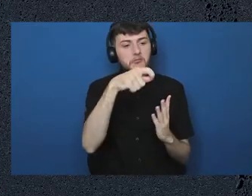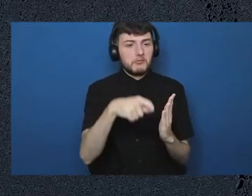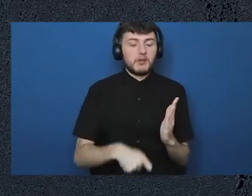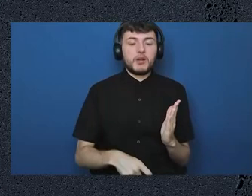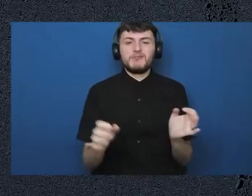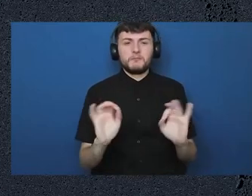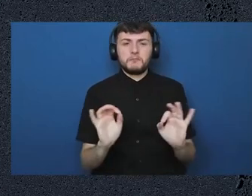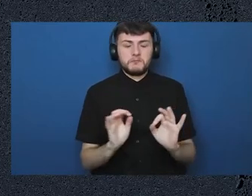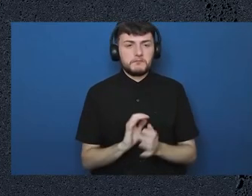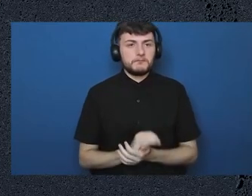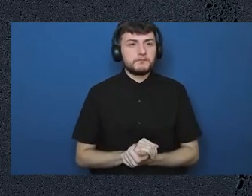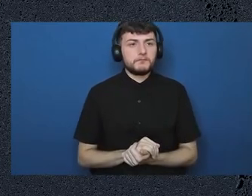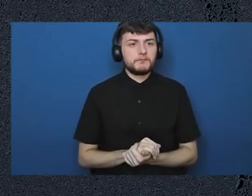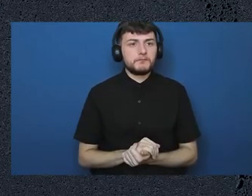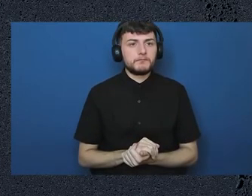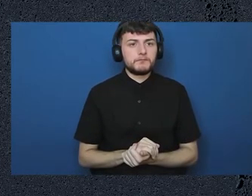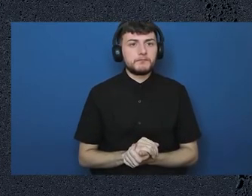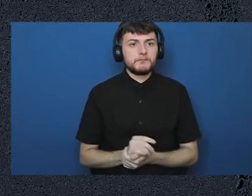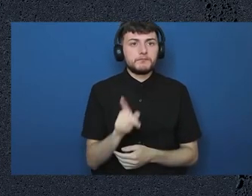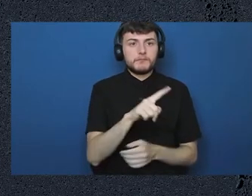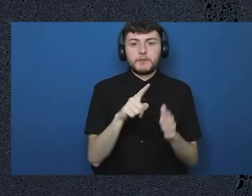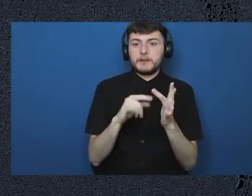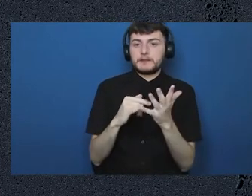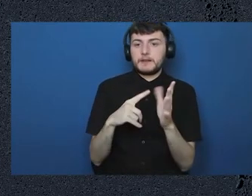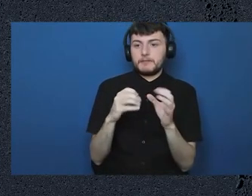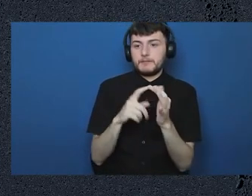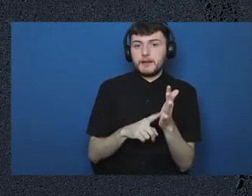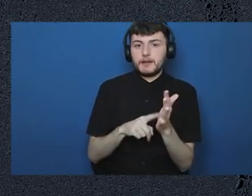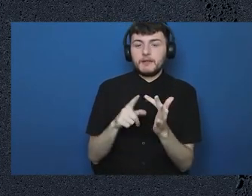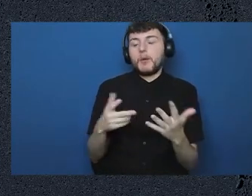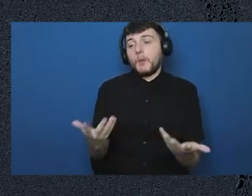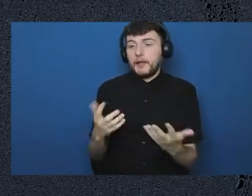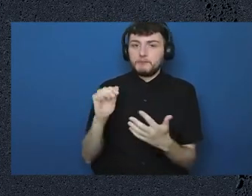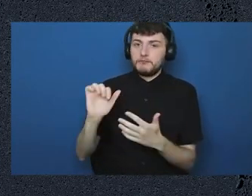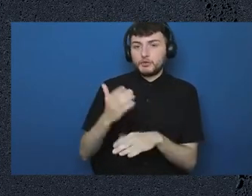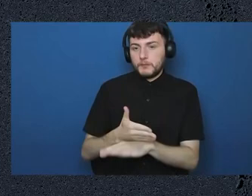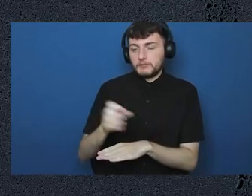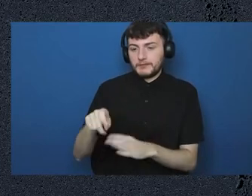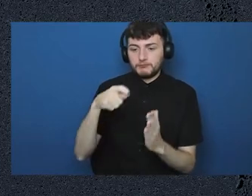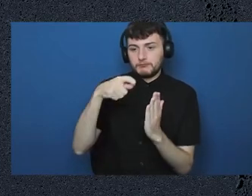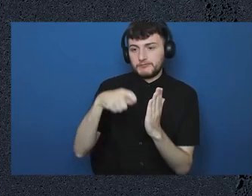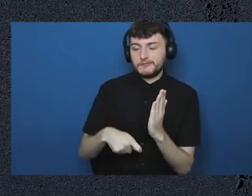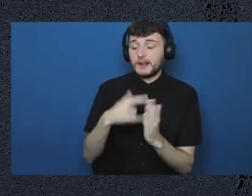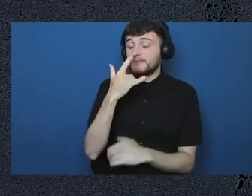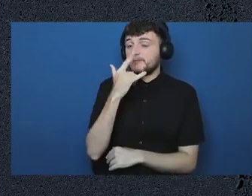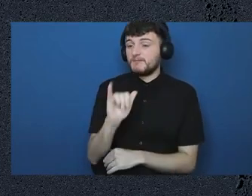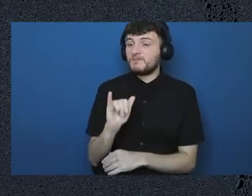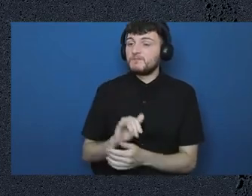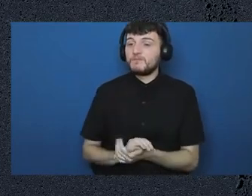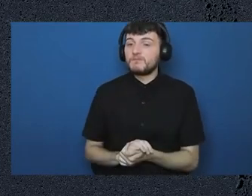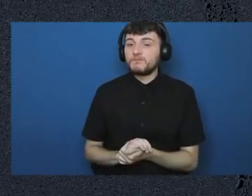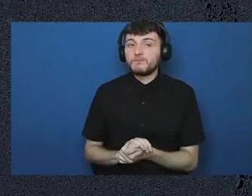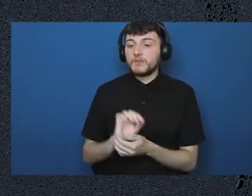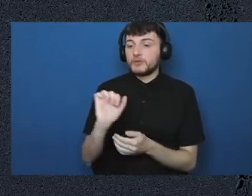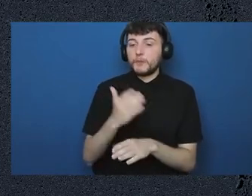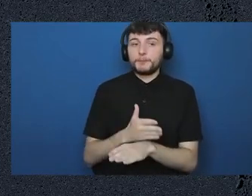Well, I mean, they are. They are. Yes. Unfortunately, they are. So,